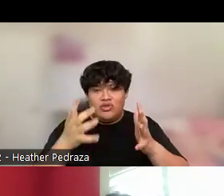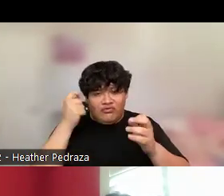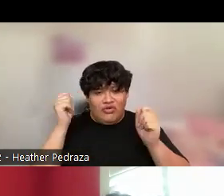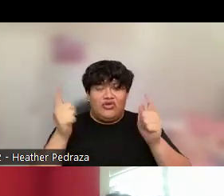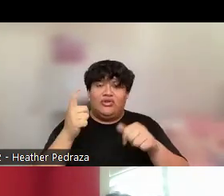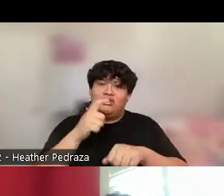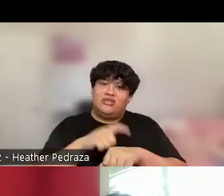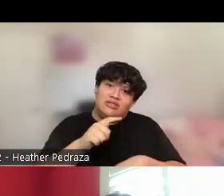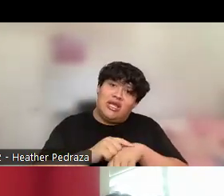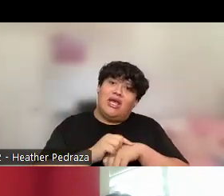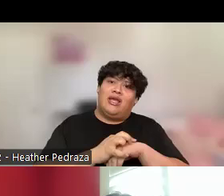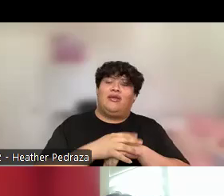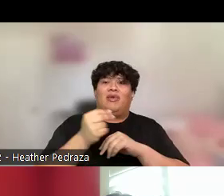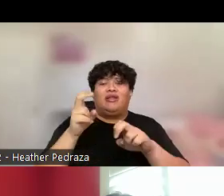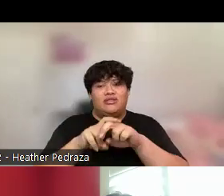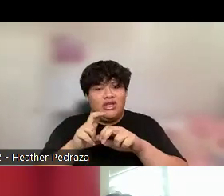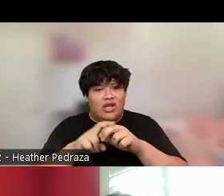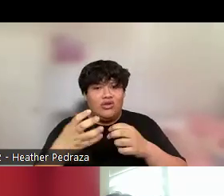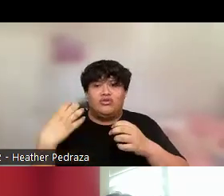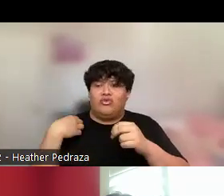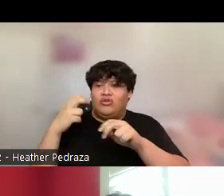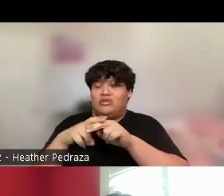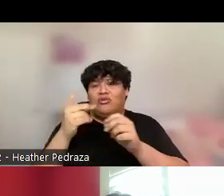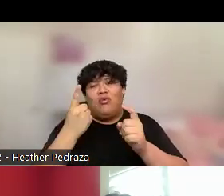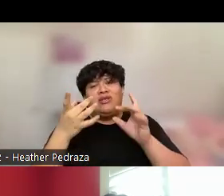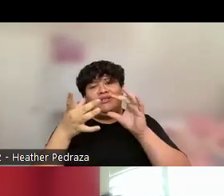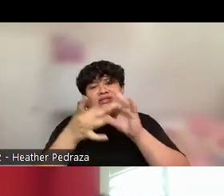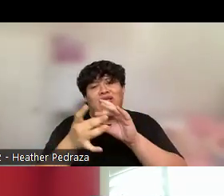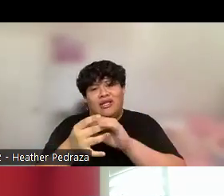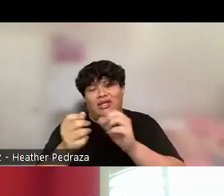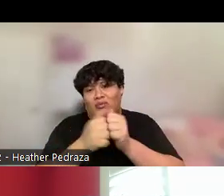chairs facilitating. And of course, always stay connected on our various